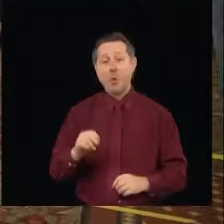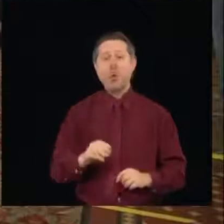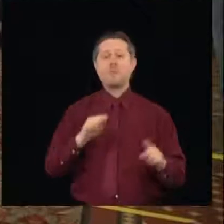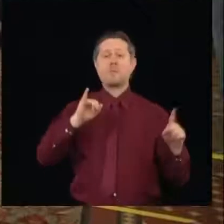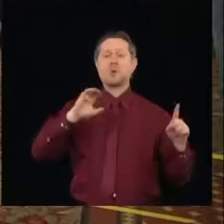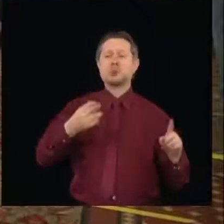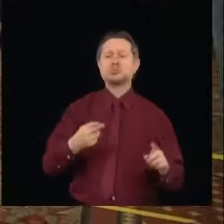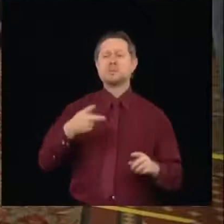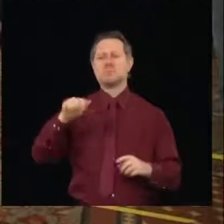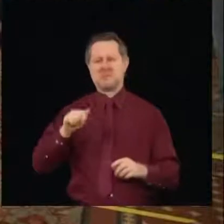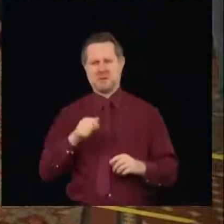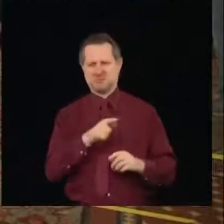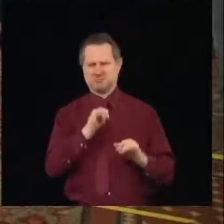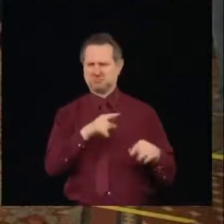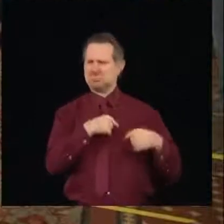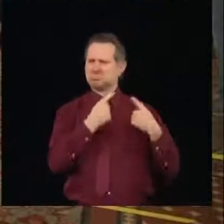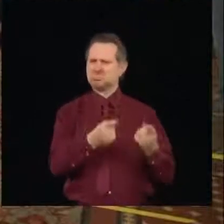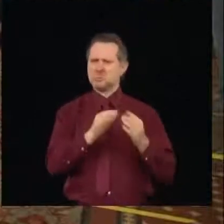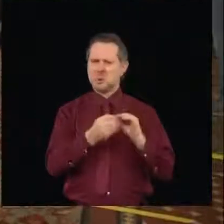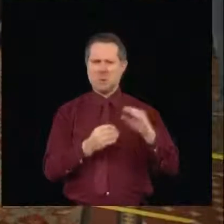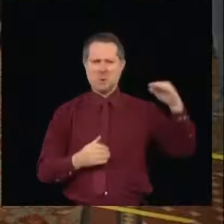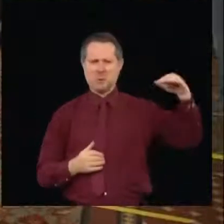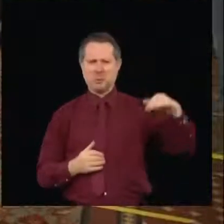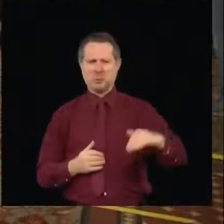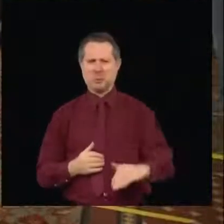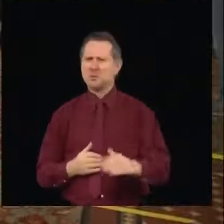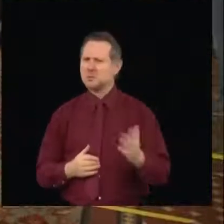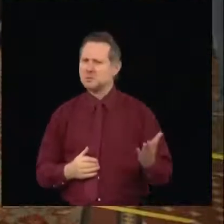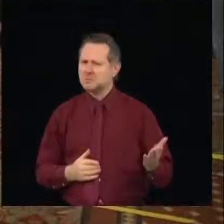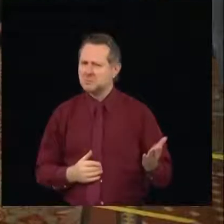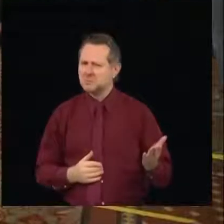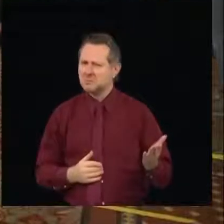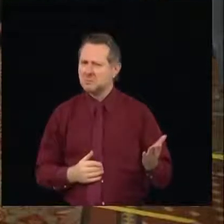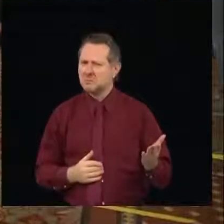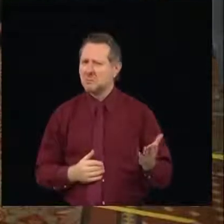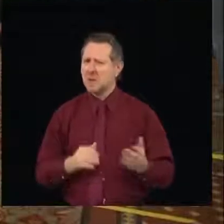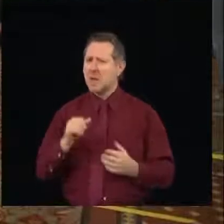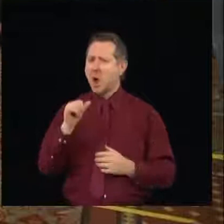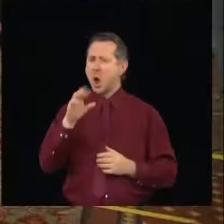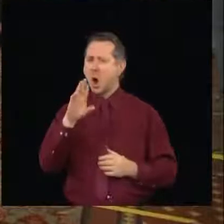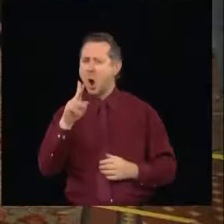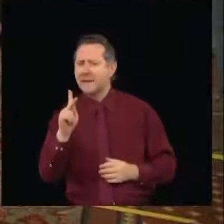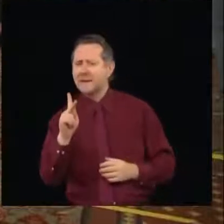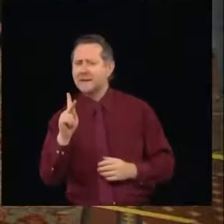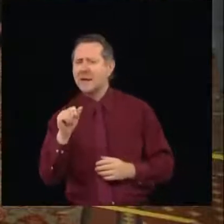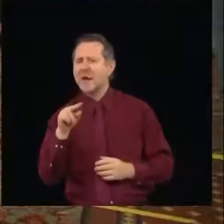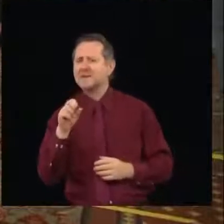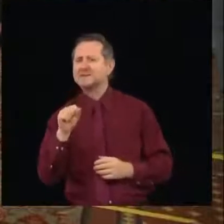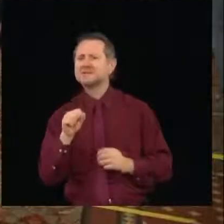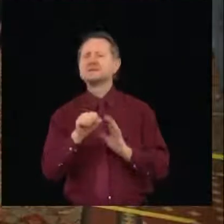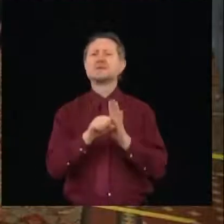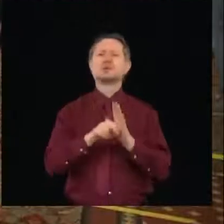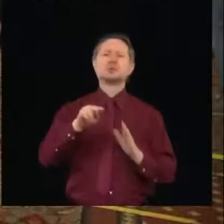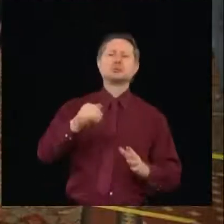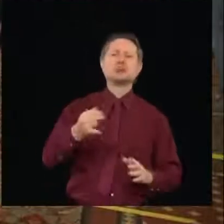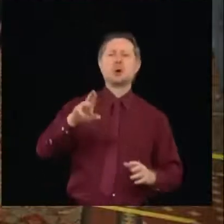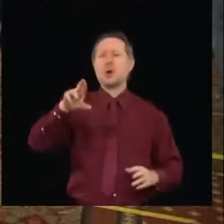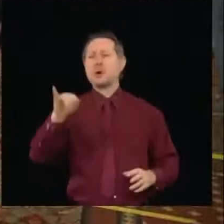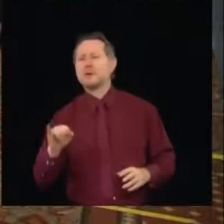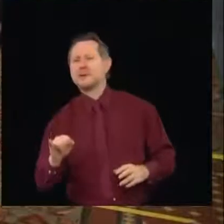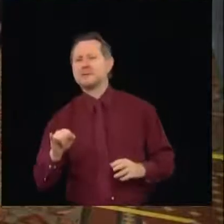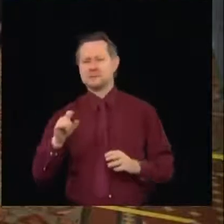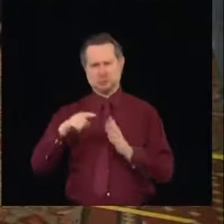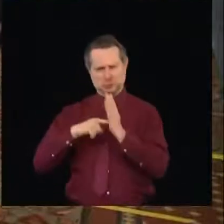reported 5 weeks of decline in new cases. Arkansas, Colorado, Massachusetts, New Jersey, Rhode Island show 2 weeks of decline.